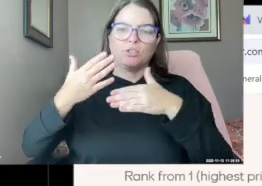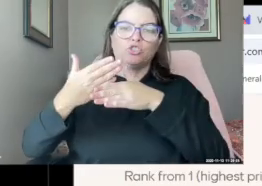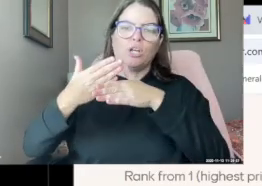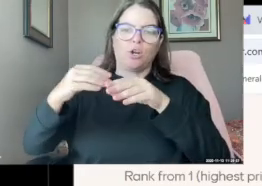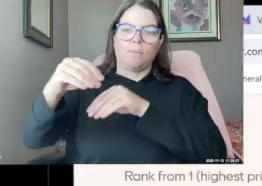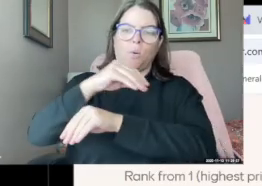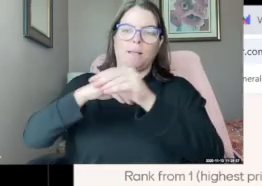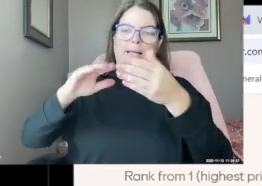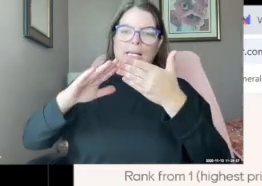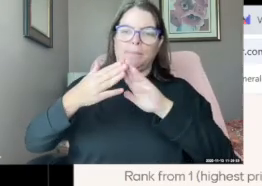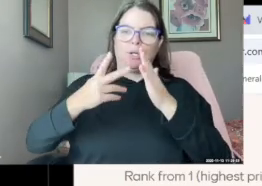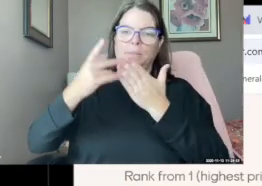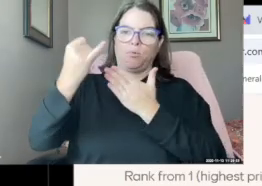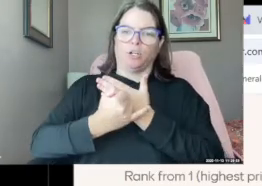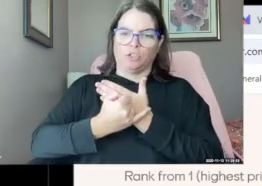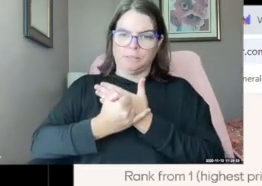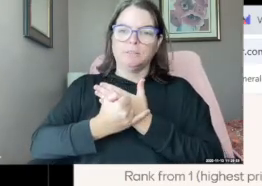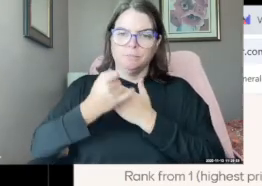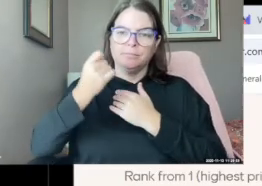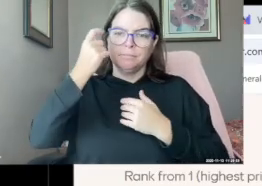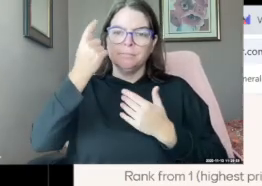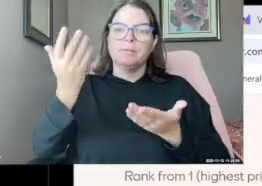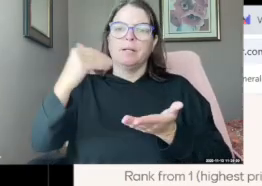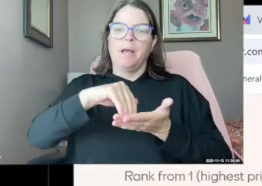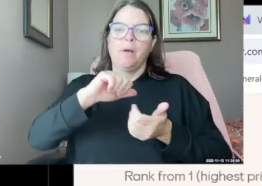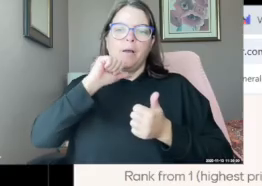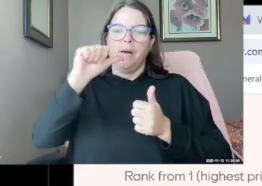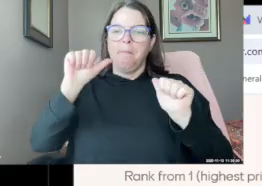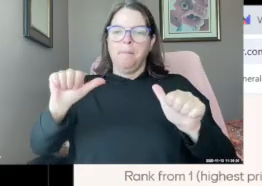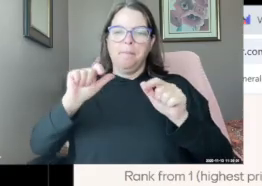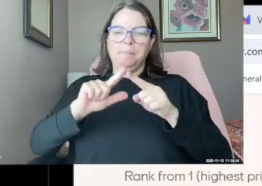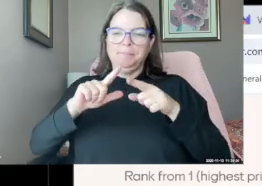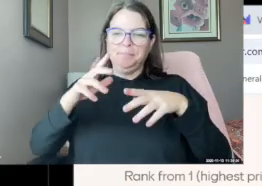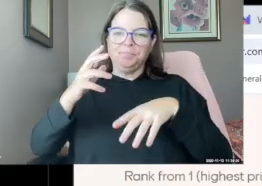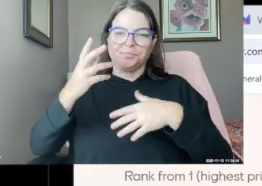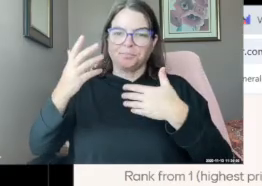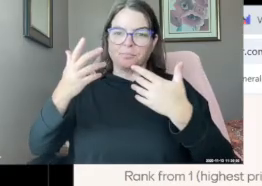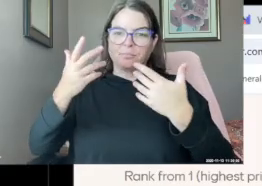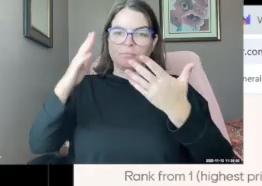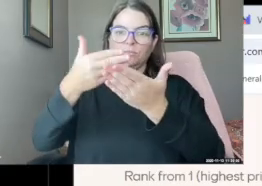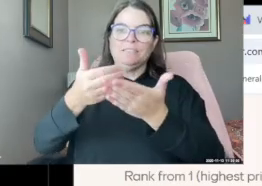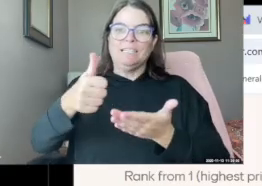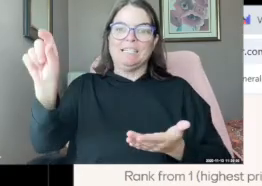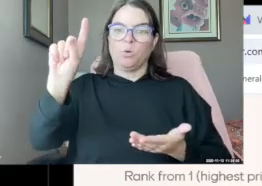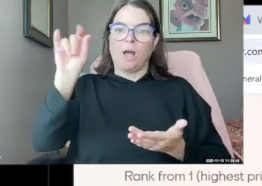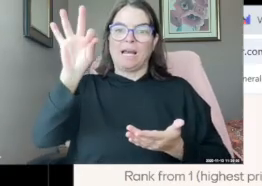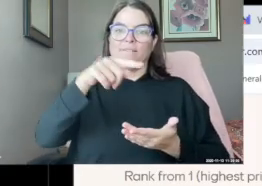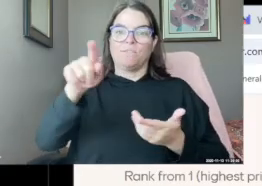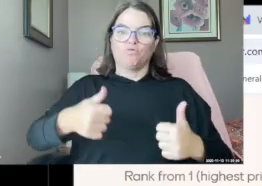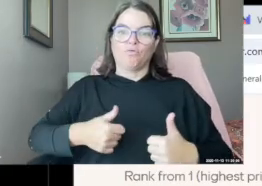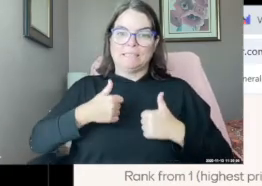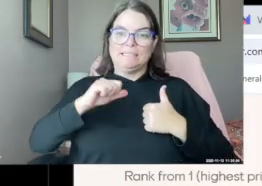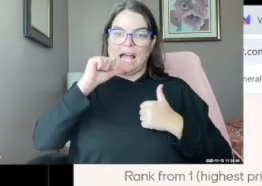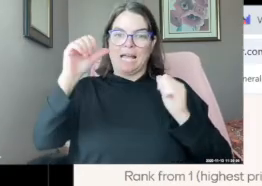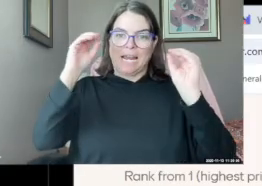I made are the only way that you're going to be able to successfully have those shared mobility community projects.